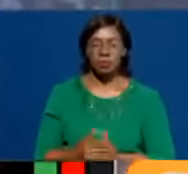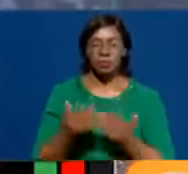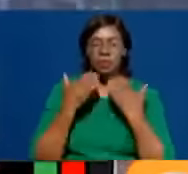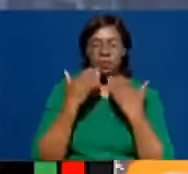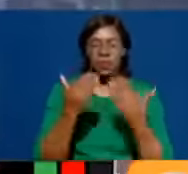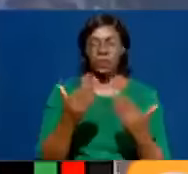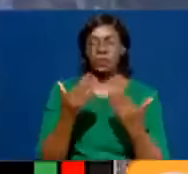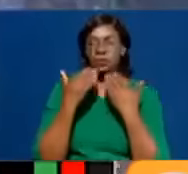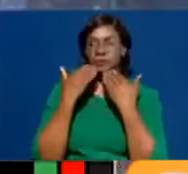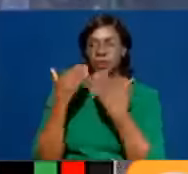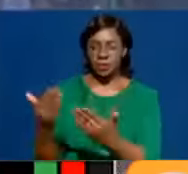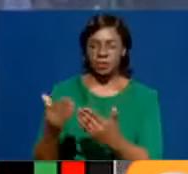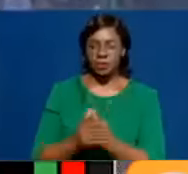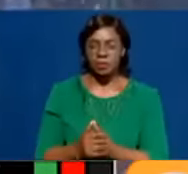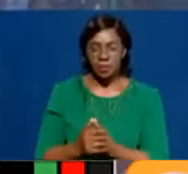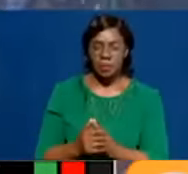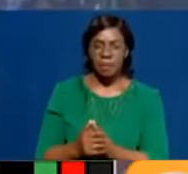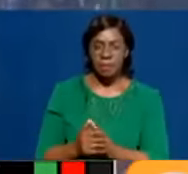Asante.